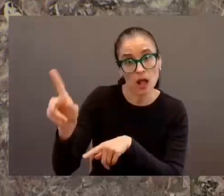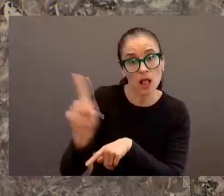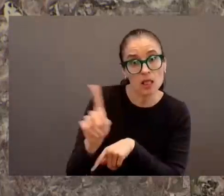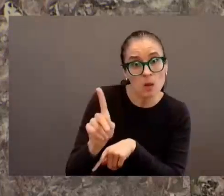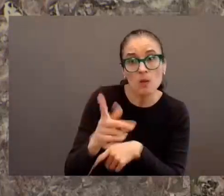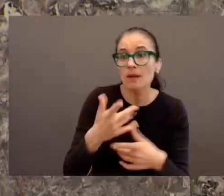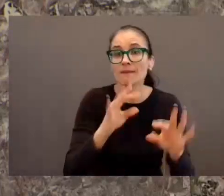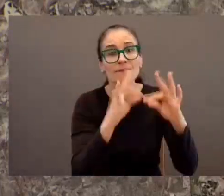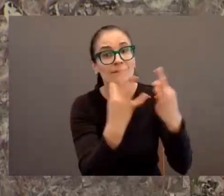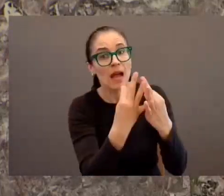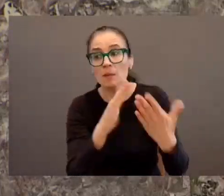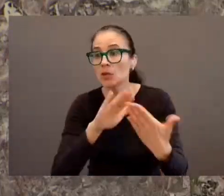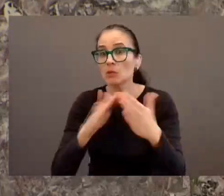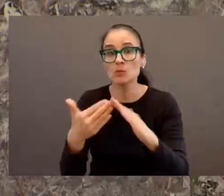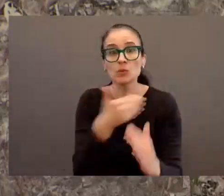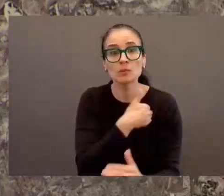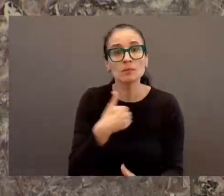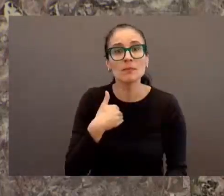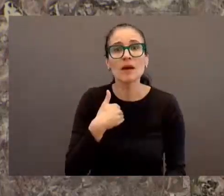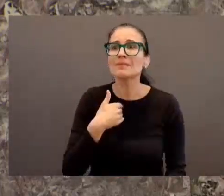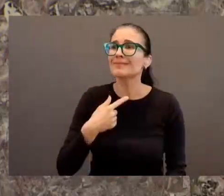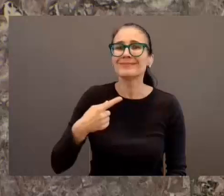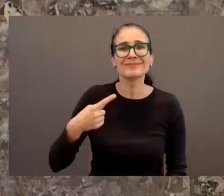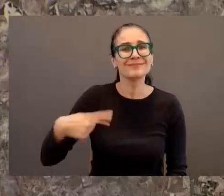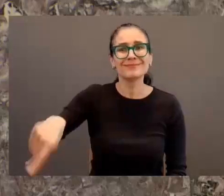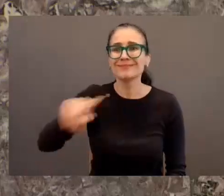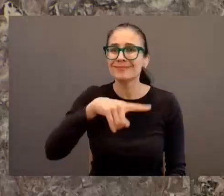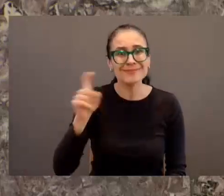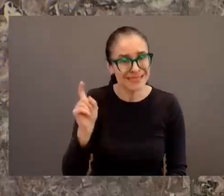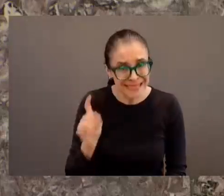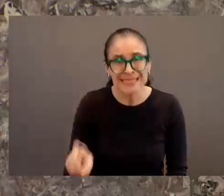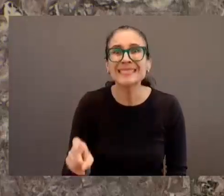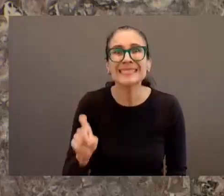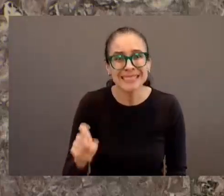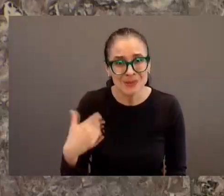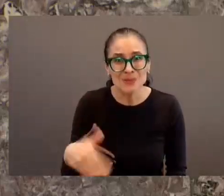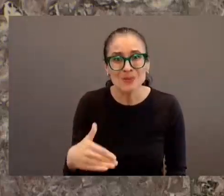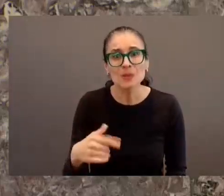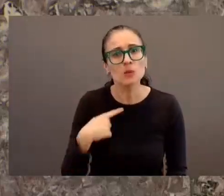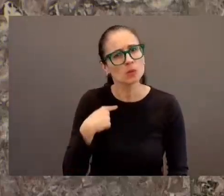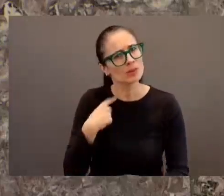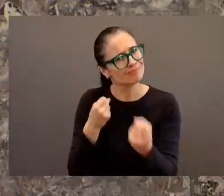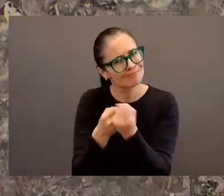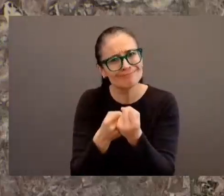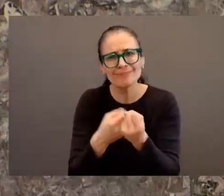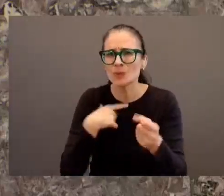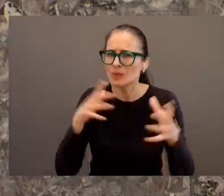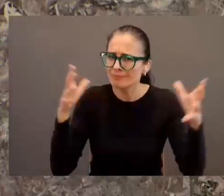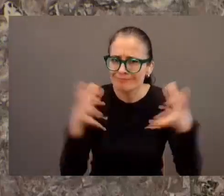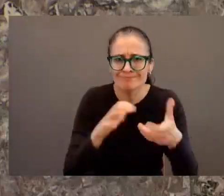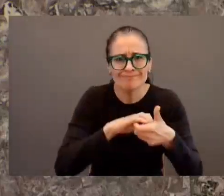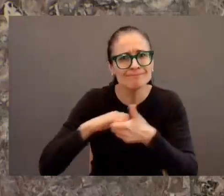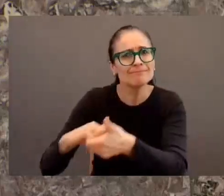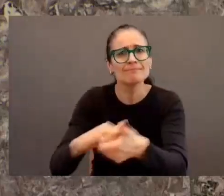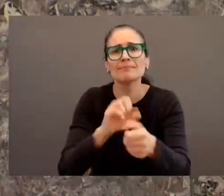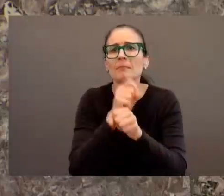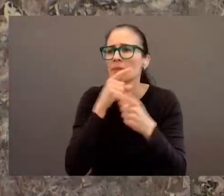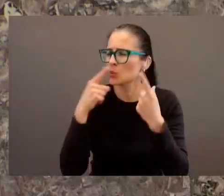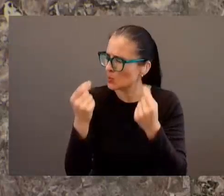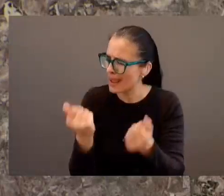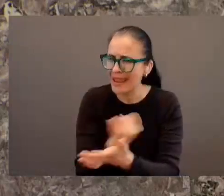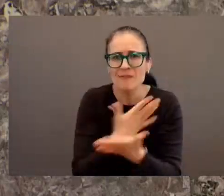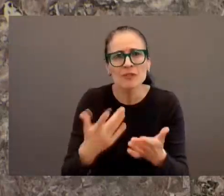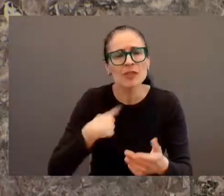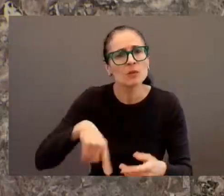and our assertion that we are all doing everything that we can to make sure people have the right information about the care that's available at the